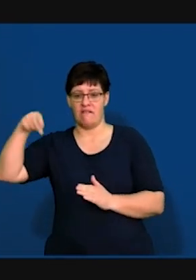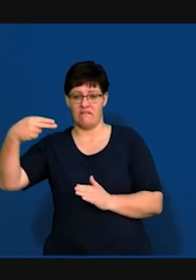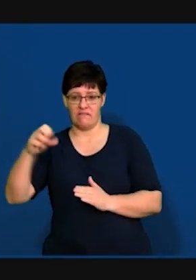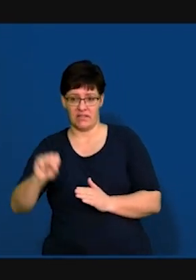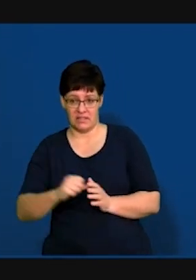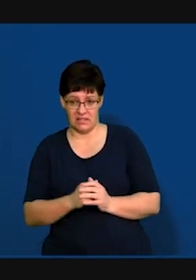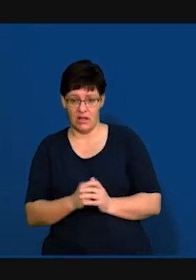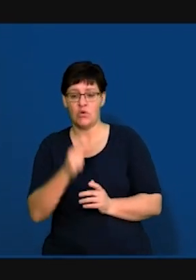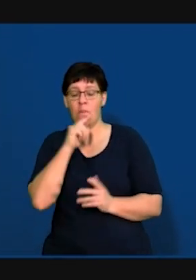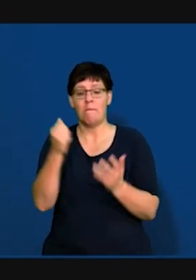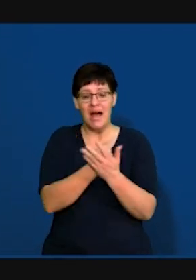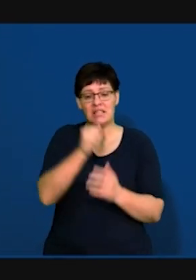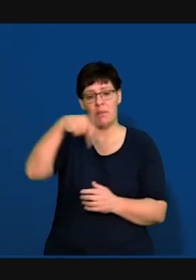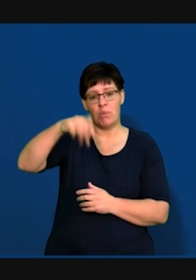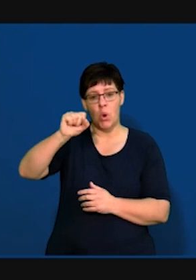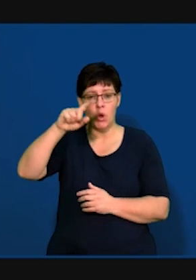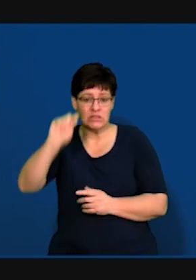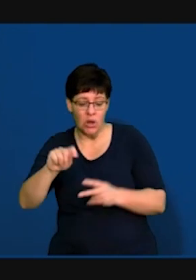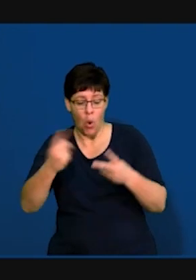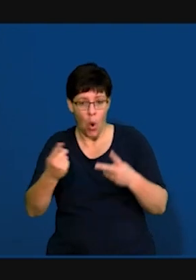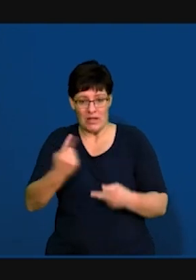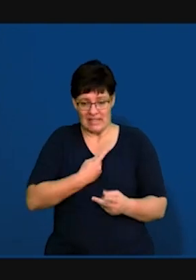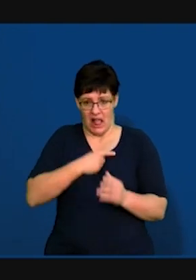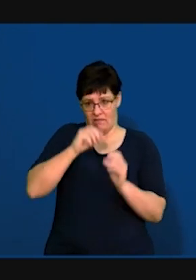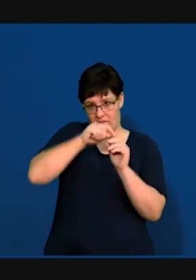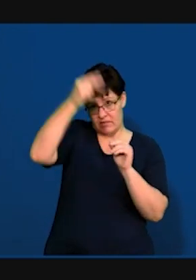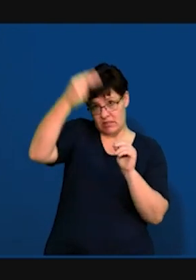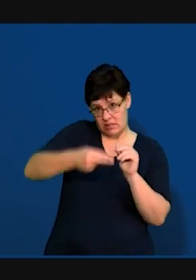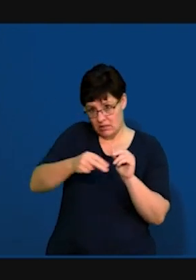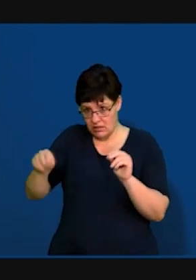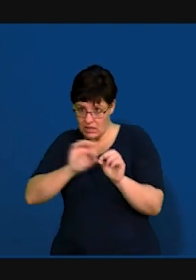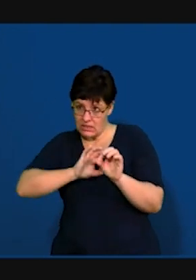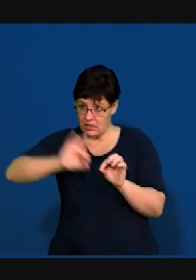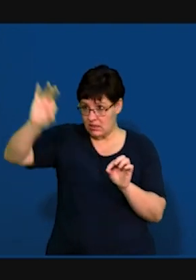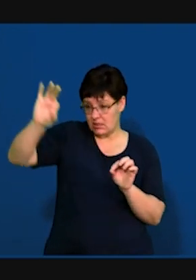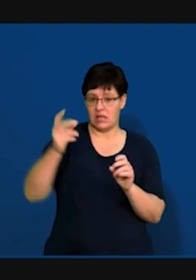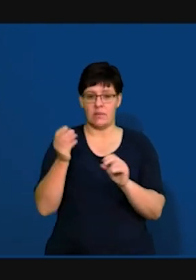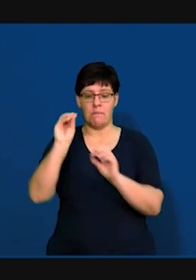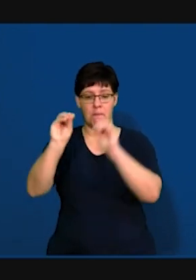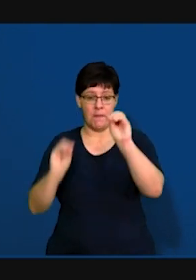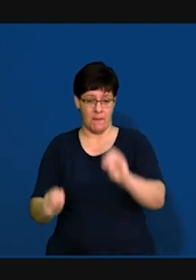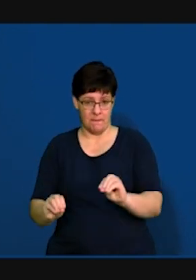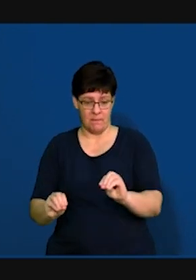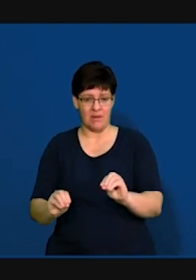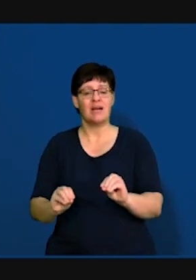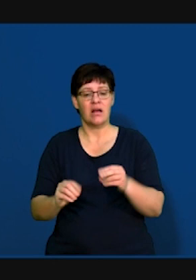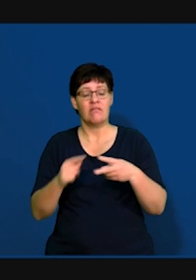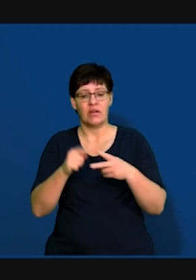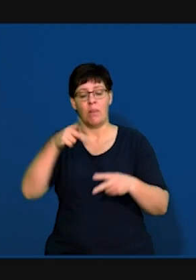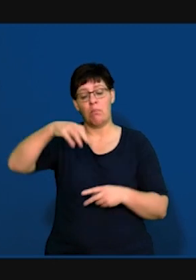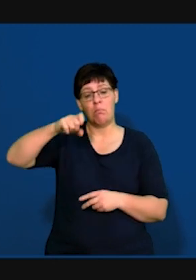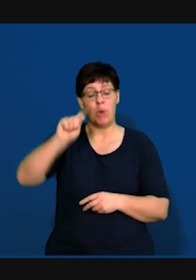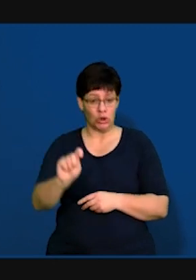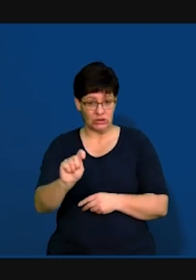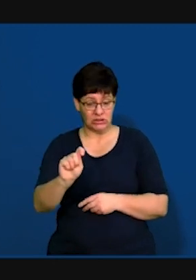to plot or sketch. These are 2 different, aspects of the graph. As far as plotting, it has